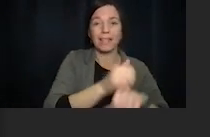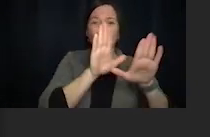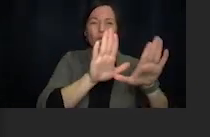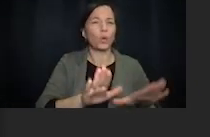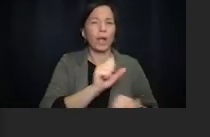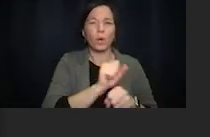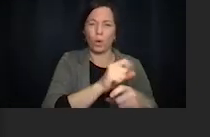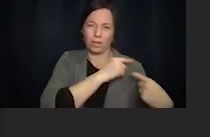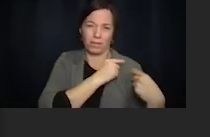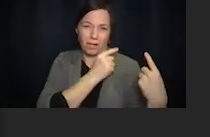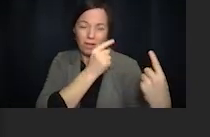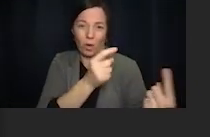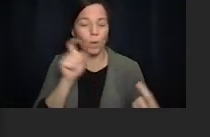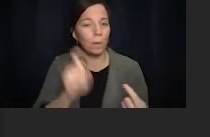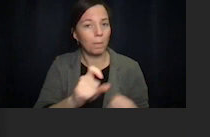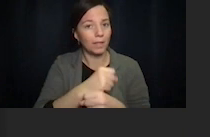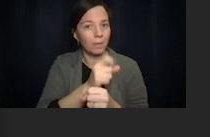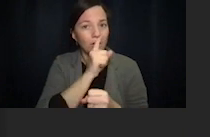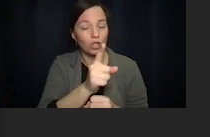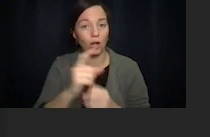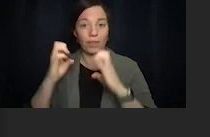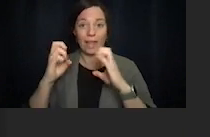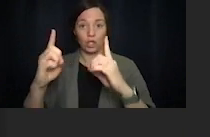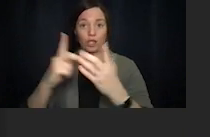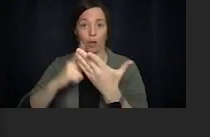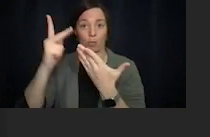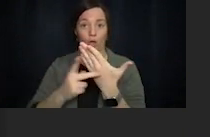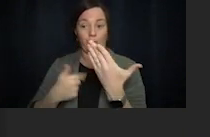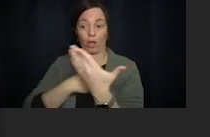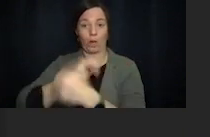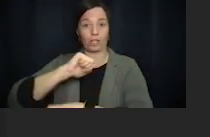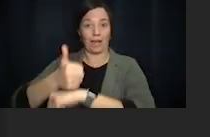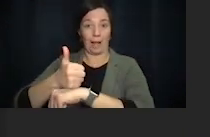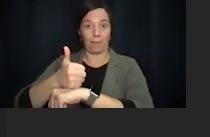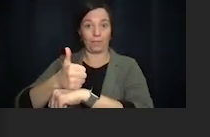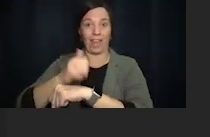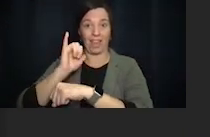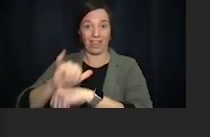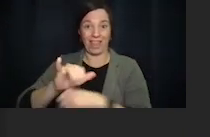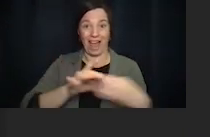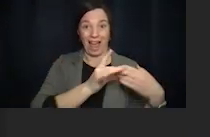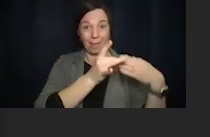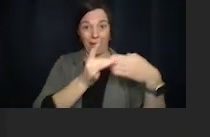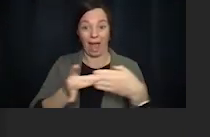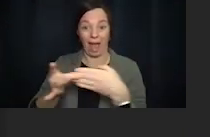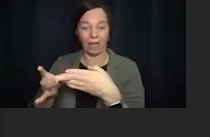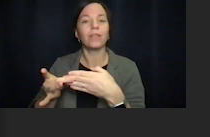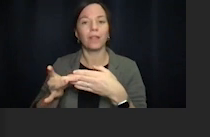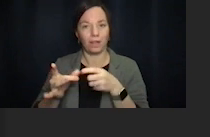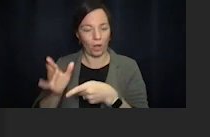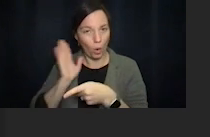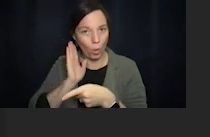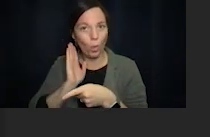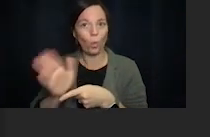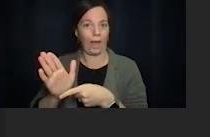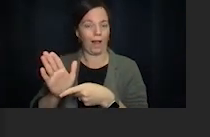doing, we have to ensure that these educational programs we're establishing, the pathways we are creating are pathways to something in